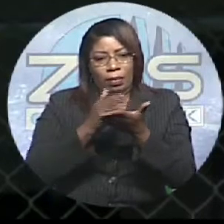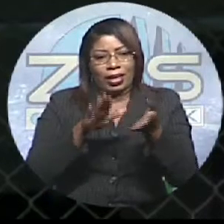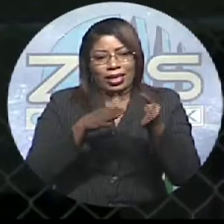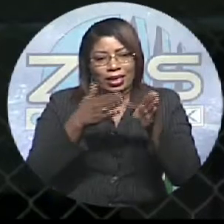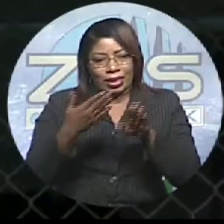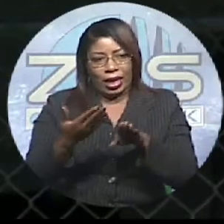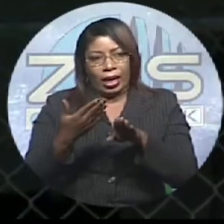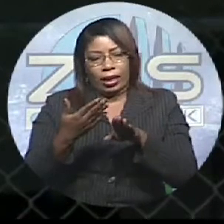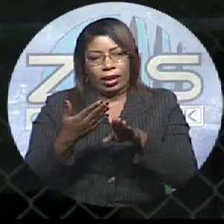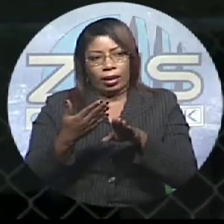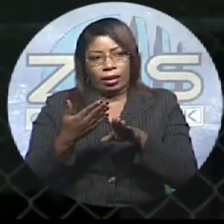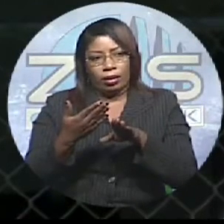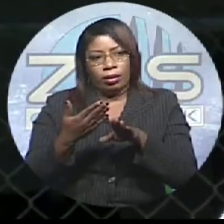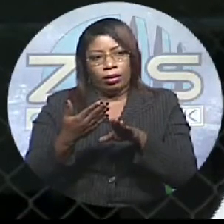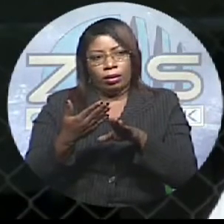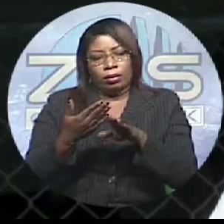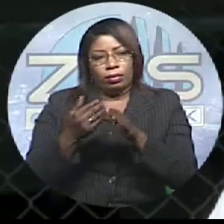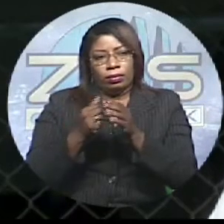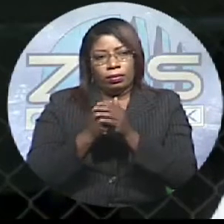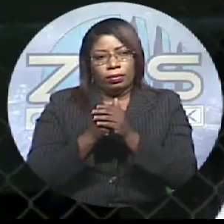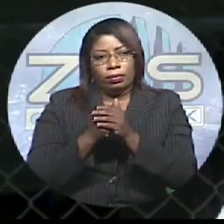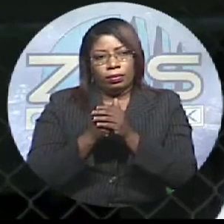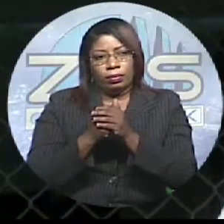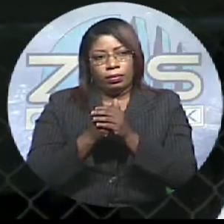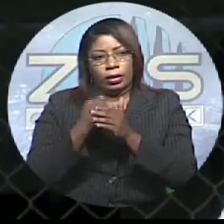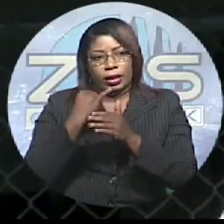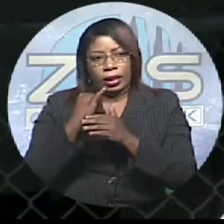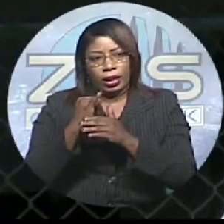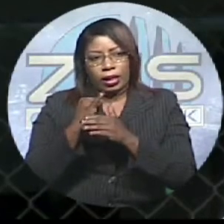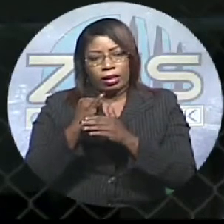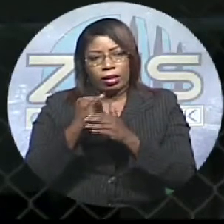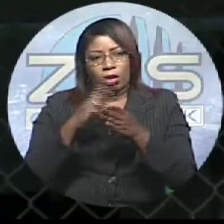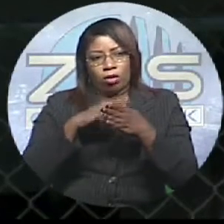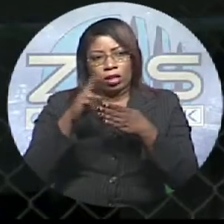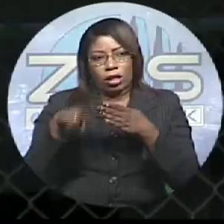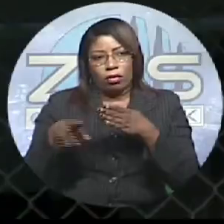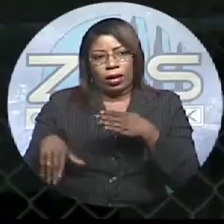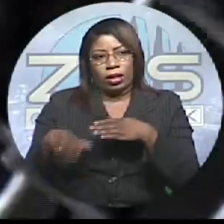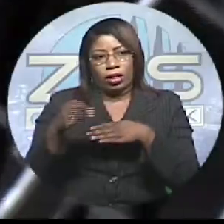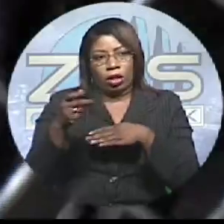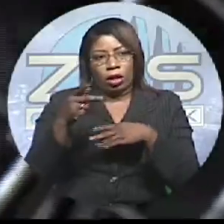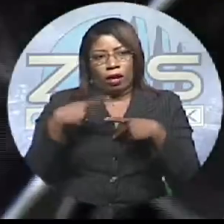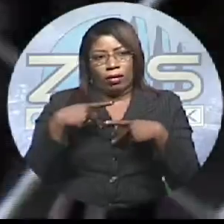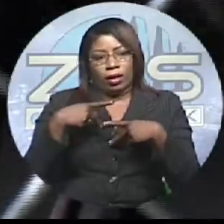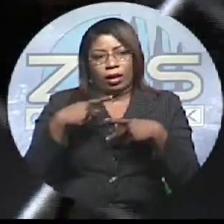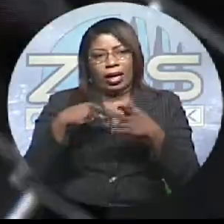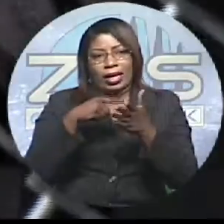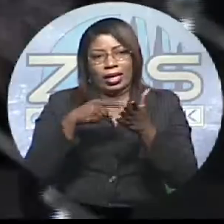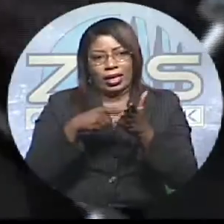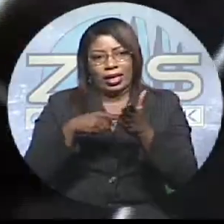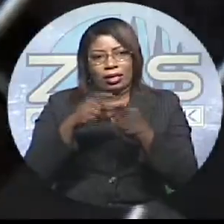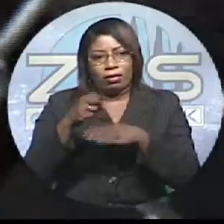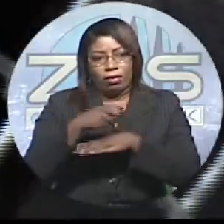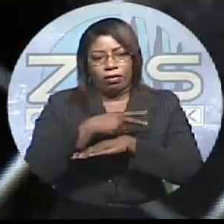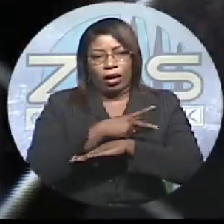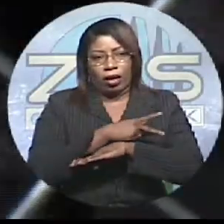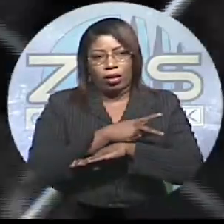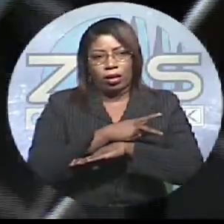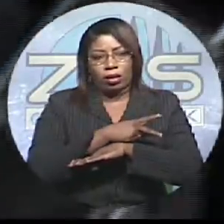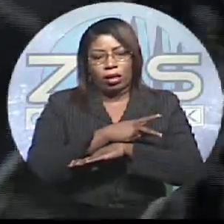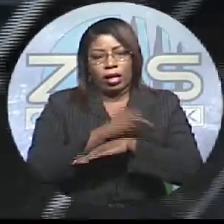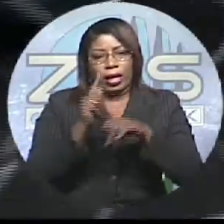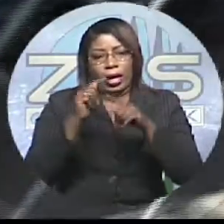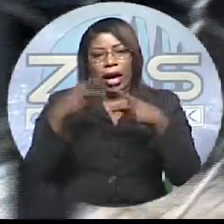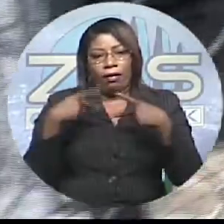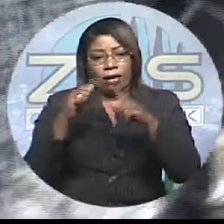the recent deaths, is as the result of dogs having distemper. Grant says a team will carry out an